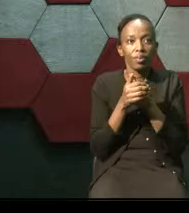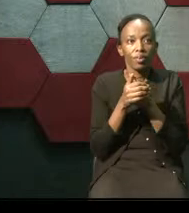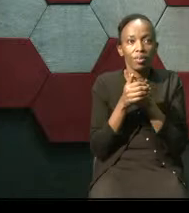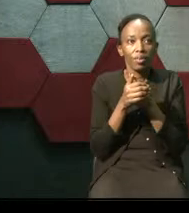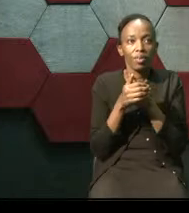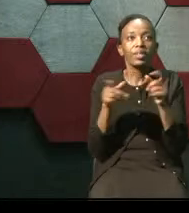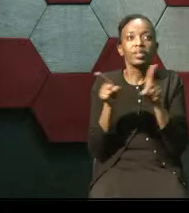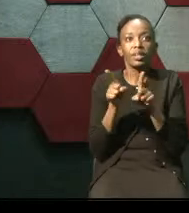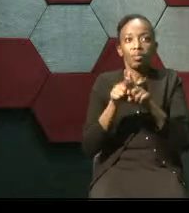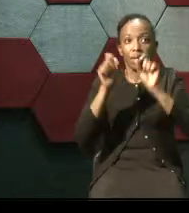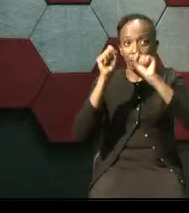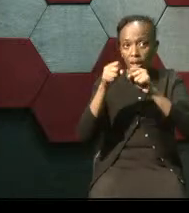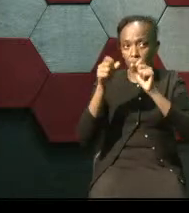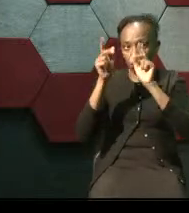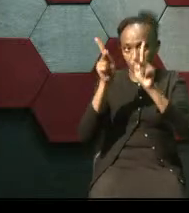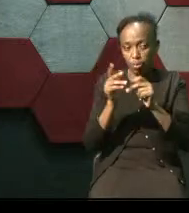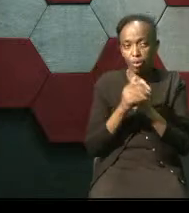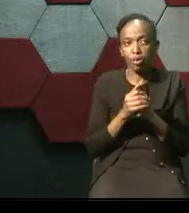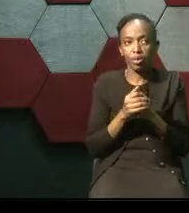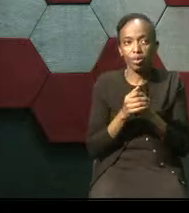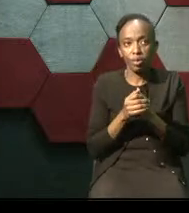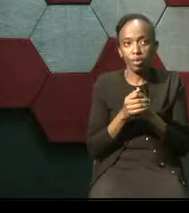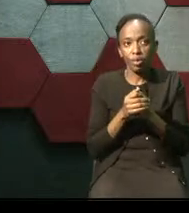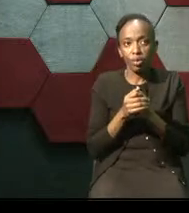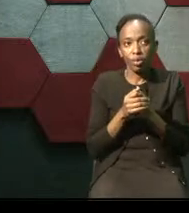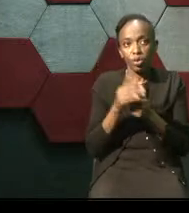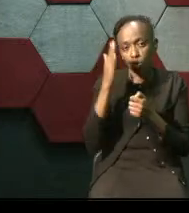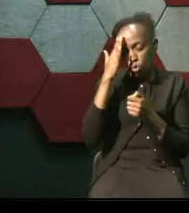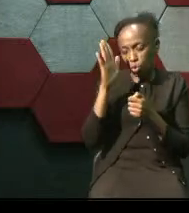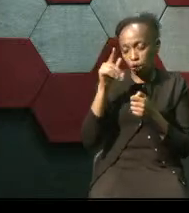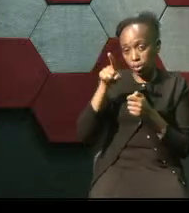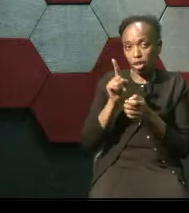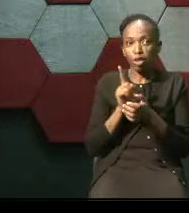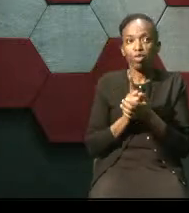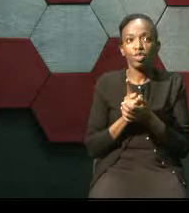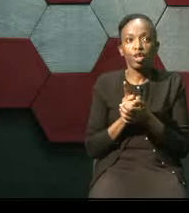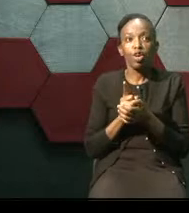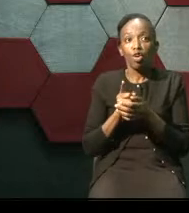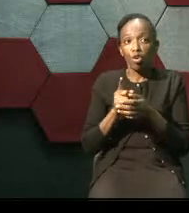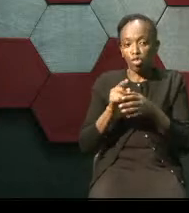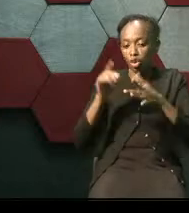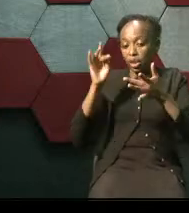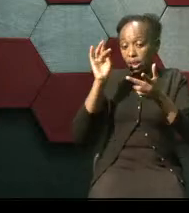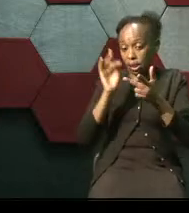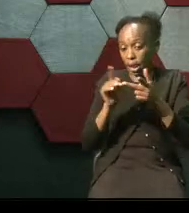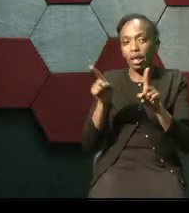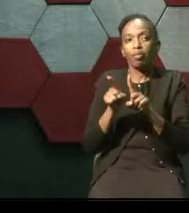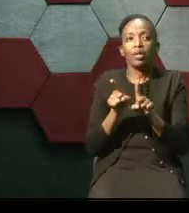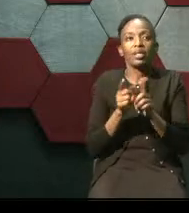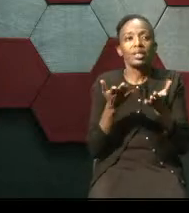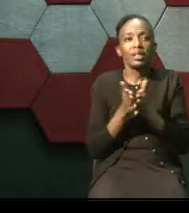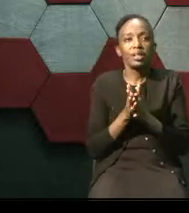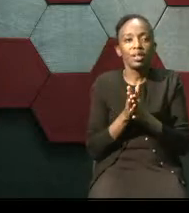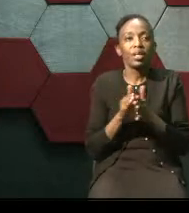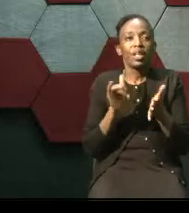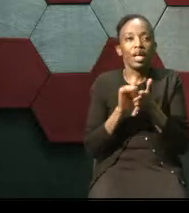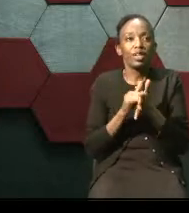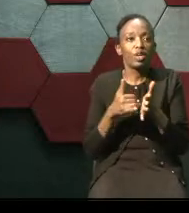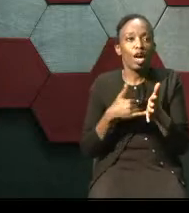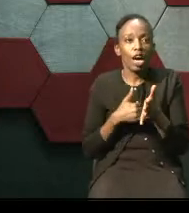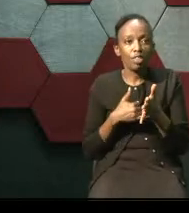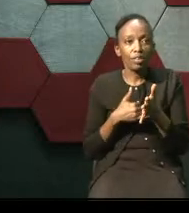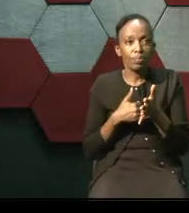it's actually enabling people to identify themselves for checkup or for testing, which we have had in